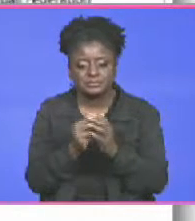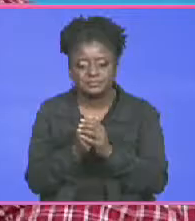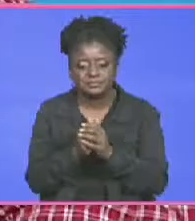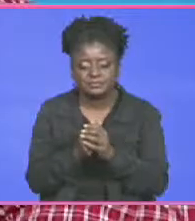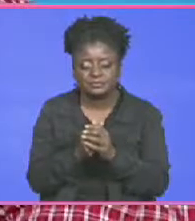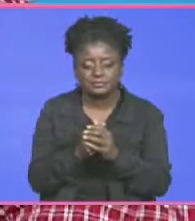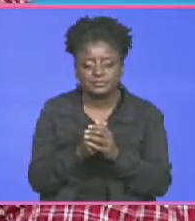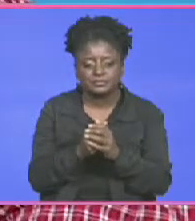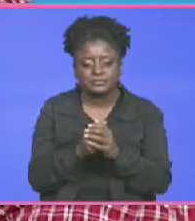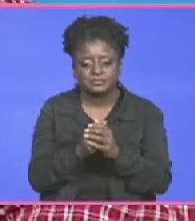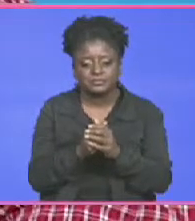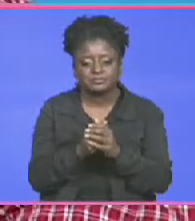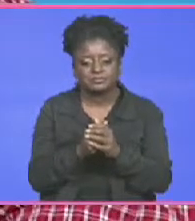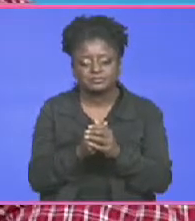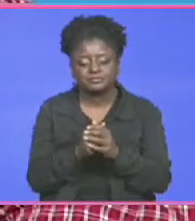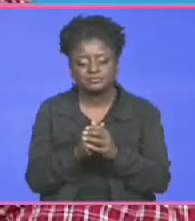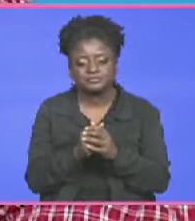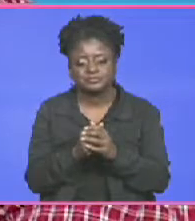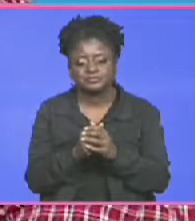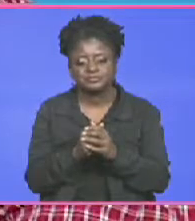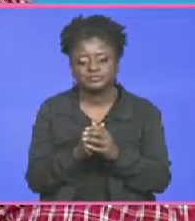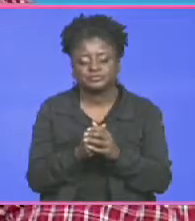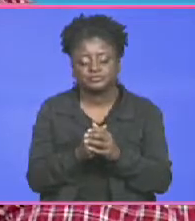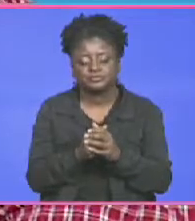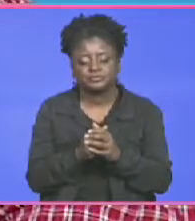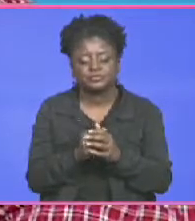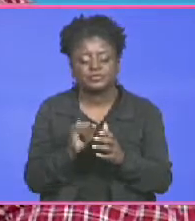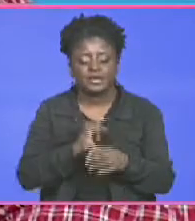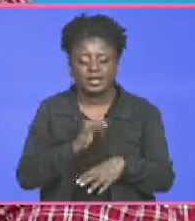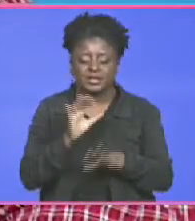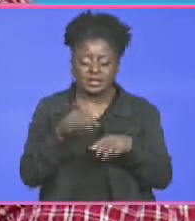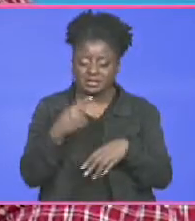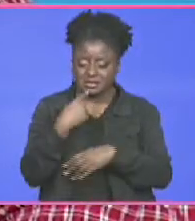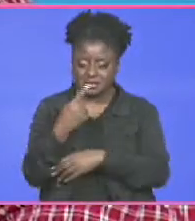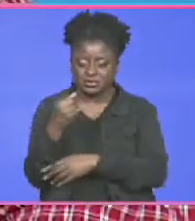I can't tell you, Lane, I can tell you that from our perspective,